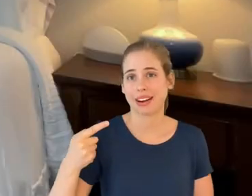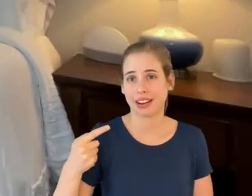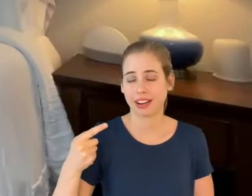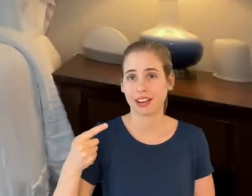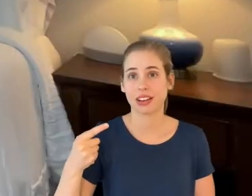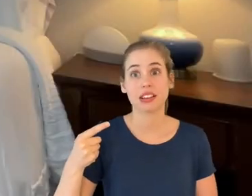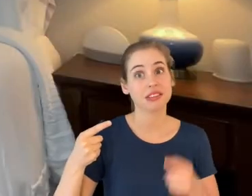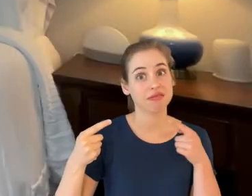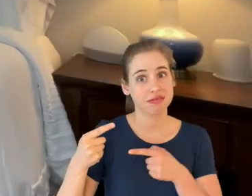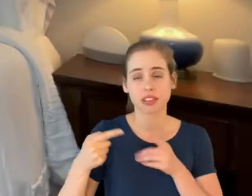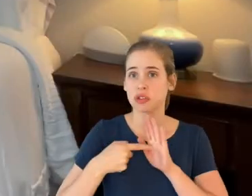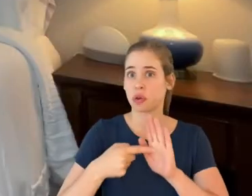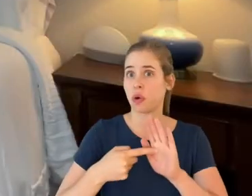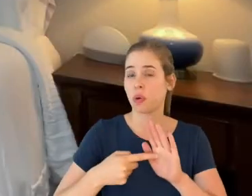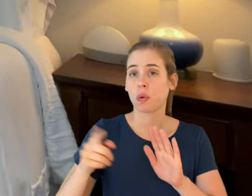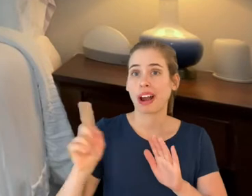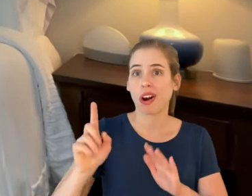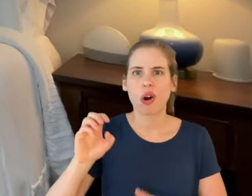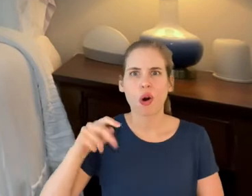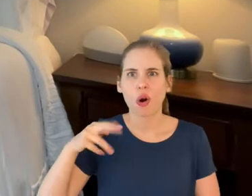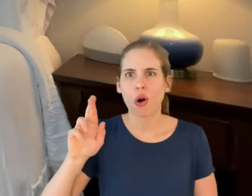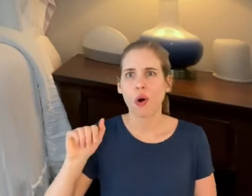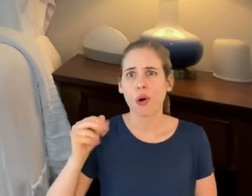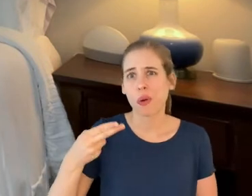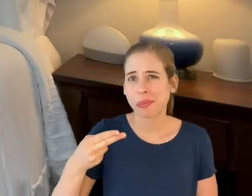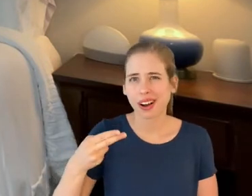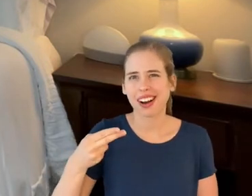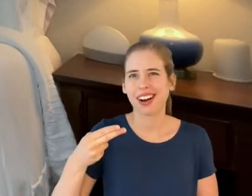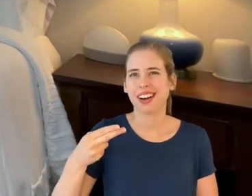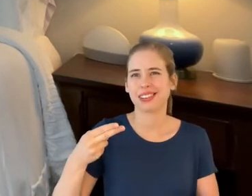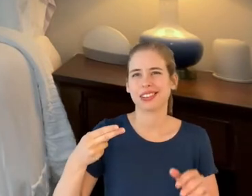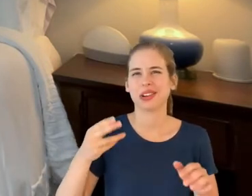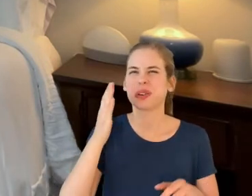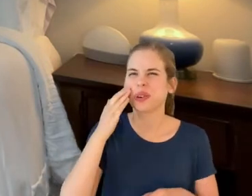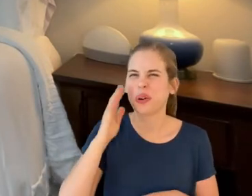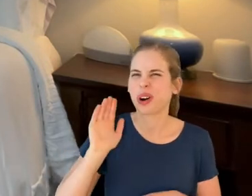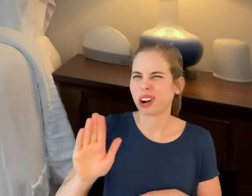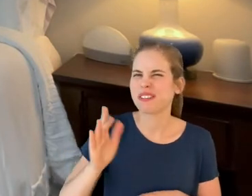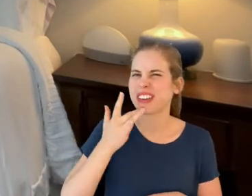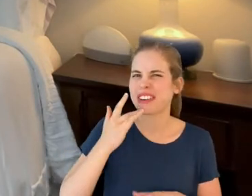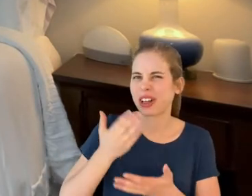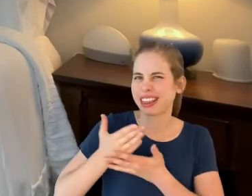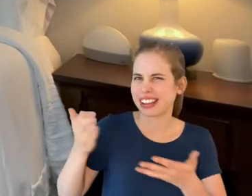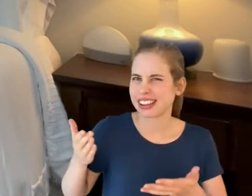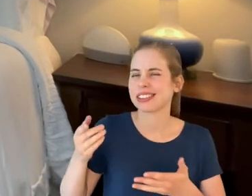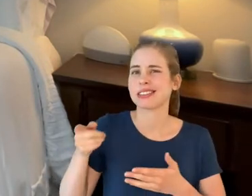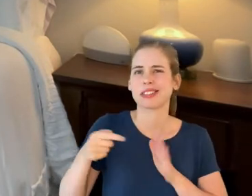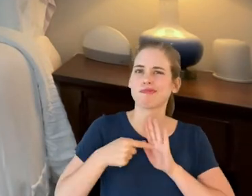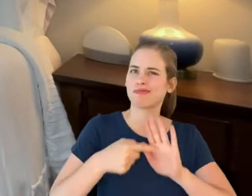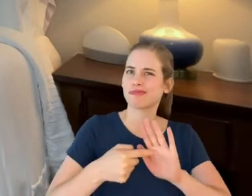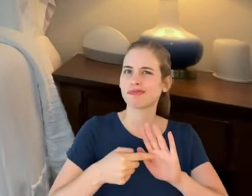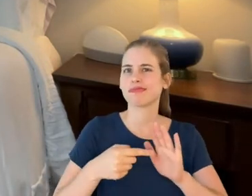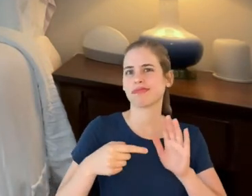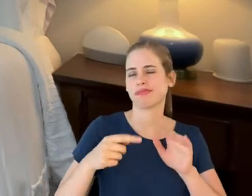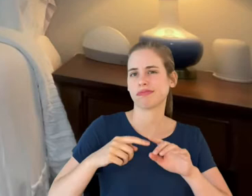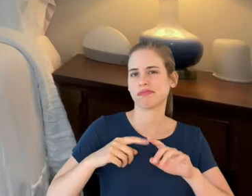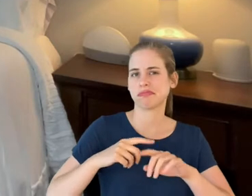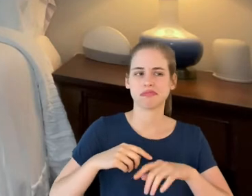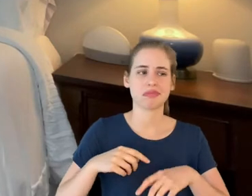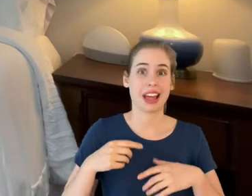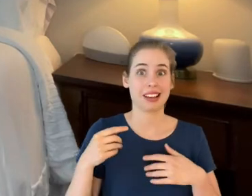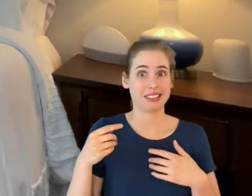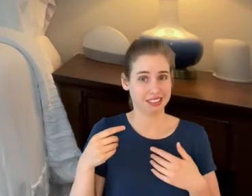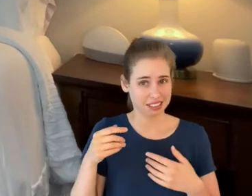So they have been featured on Oprah as like some of her favorite things, and what they're known for is having the